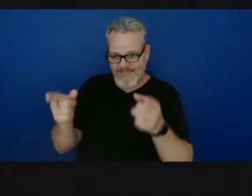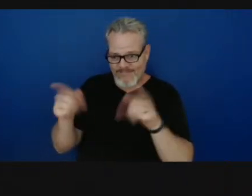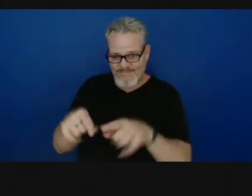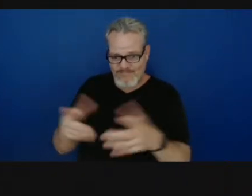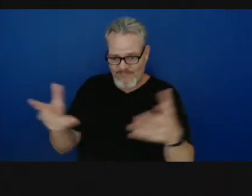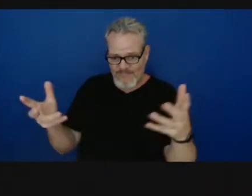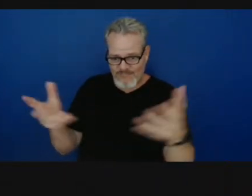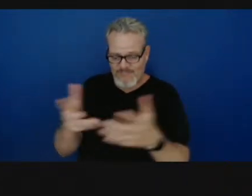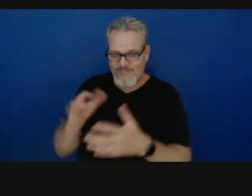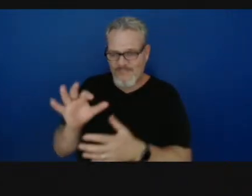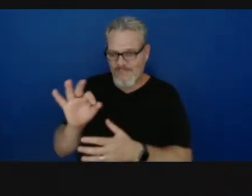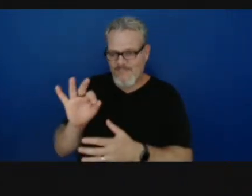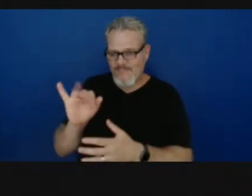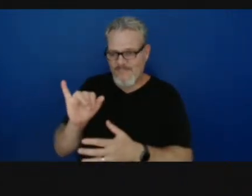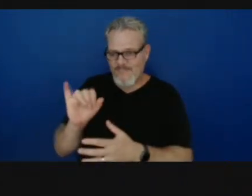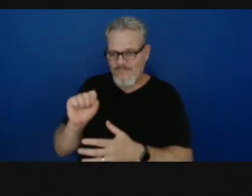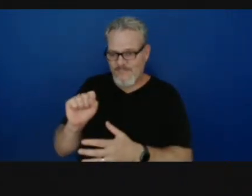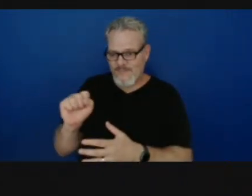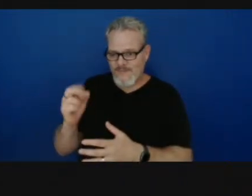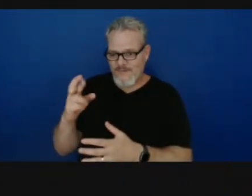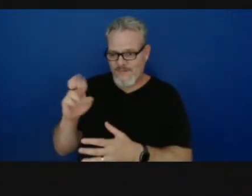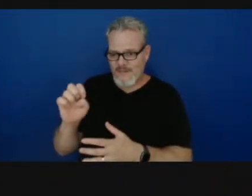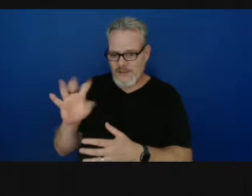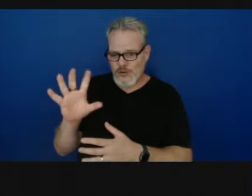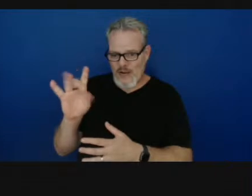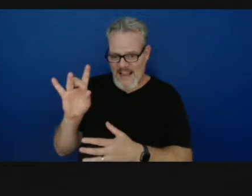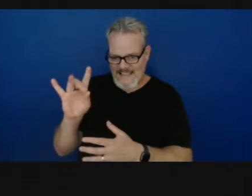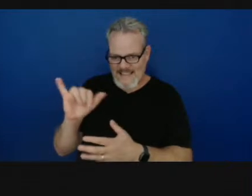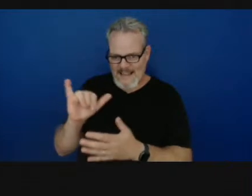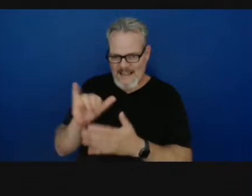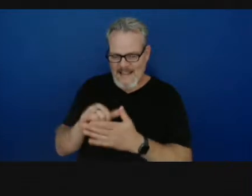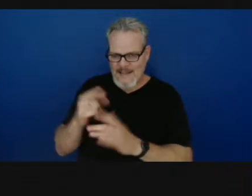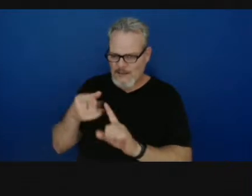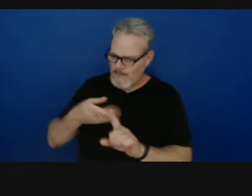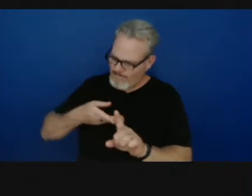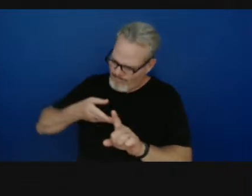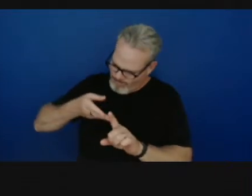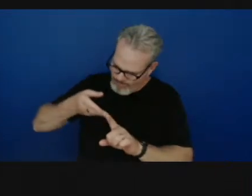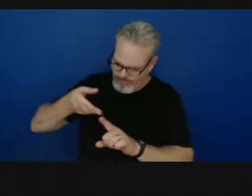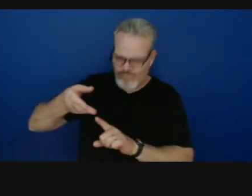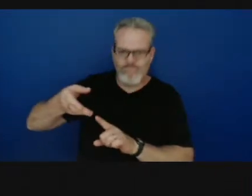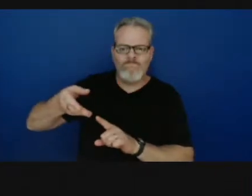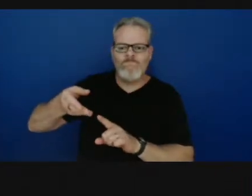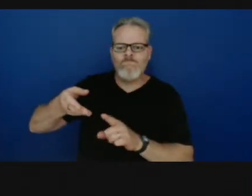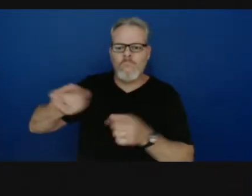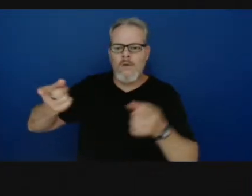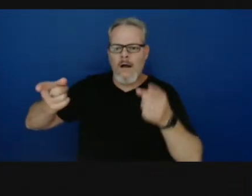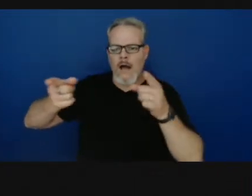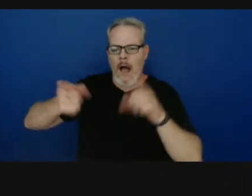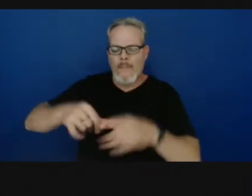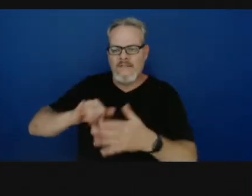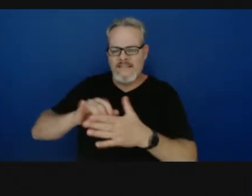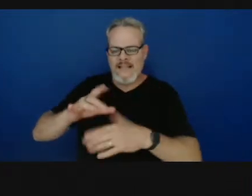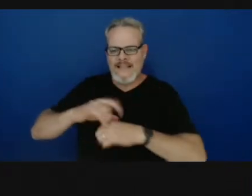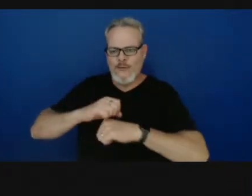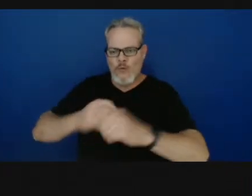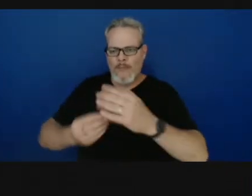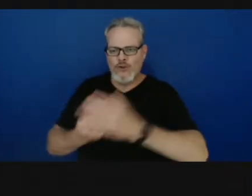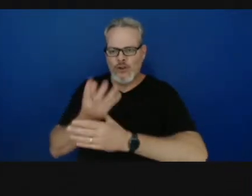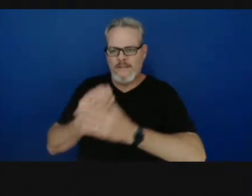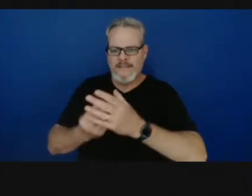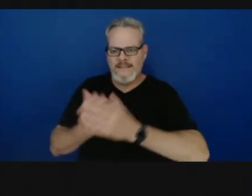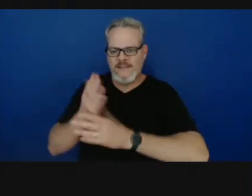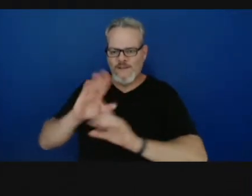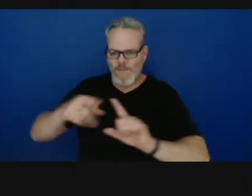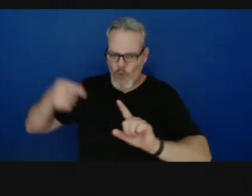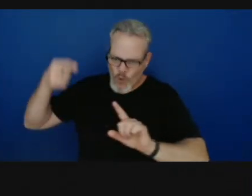8 is continuing to be the one primary fissure where the eruption is focusing, with a little bit of